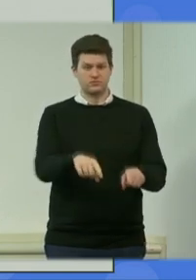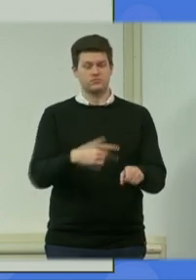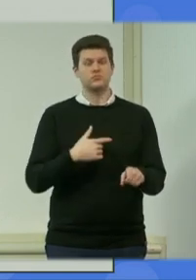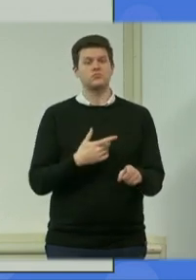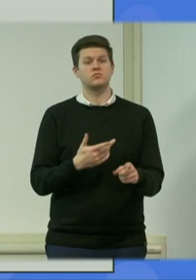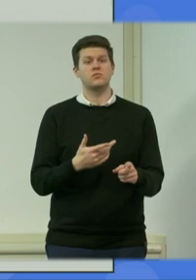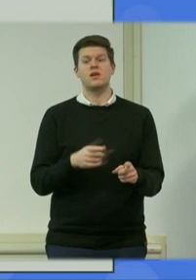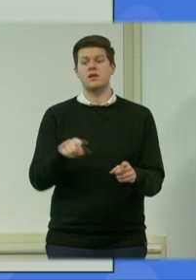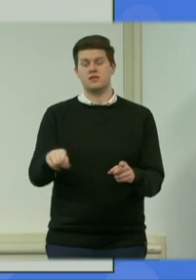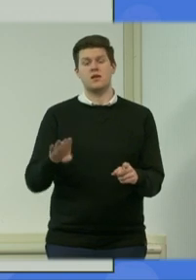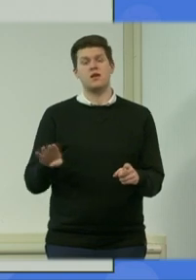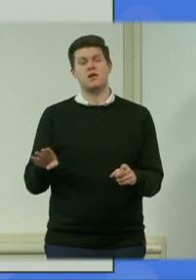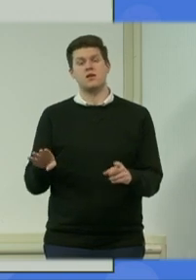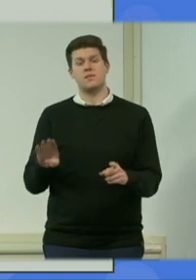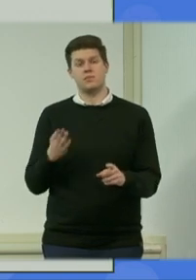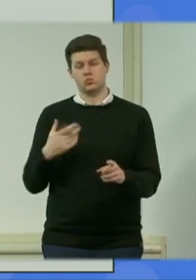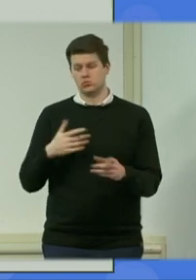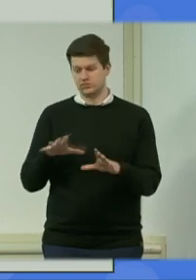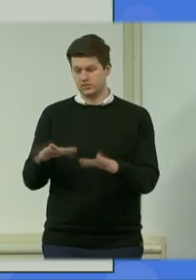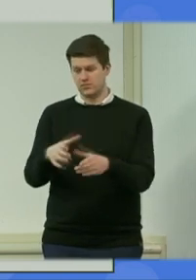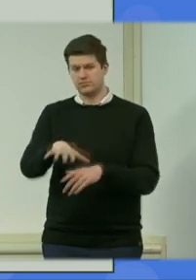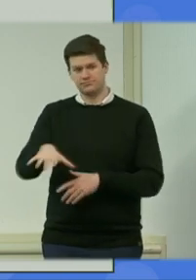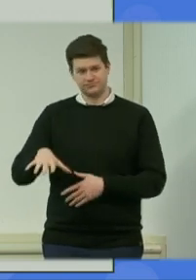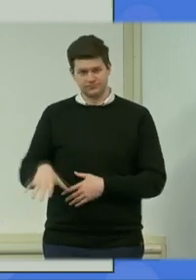1, 6, 10, 12, and